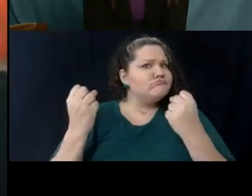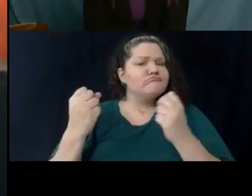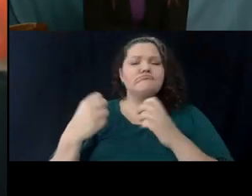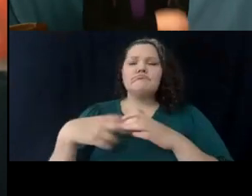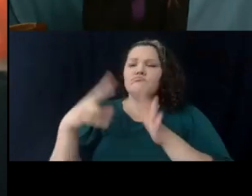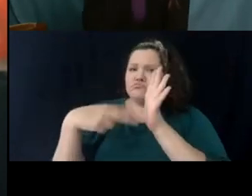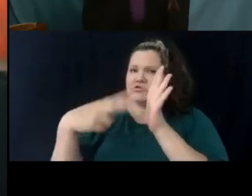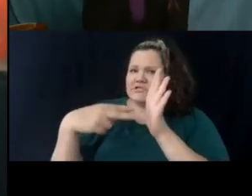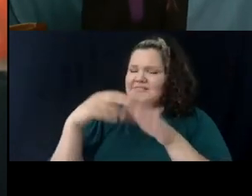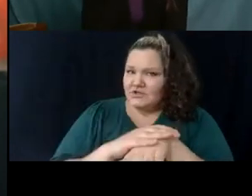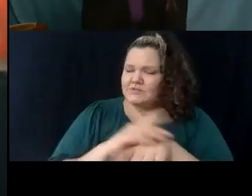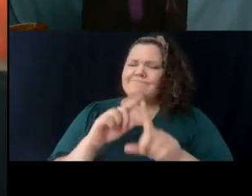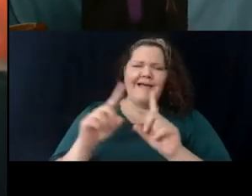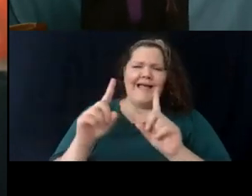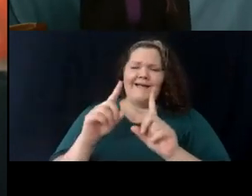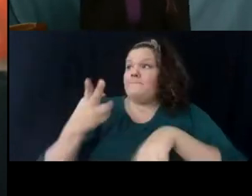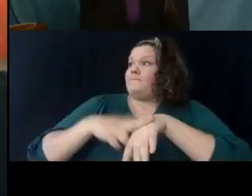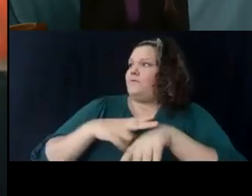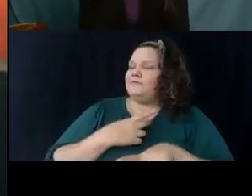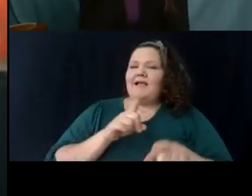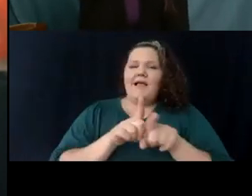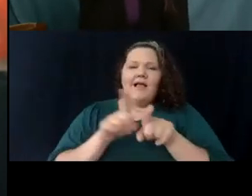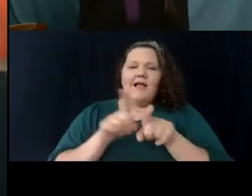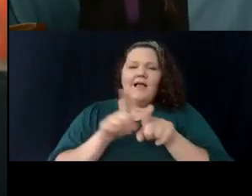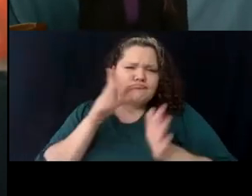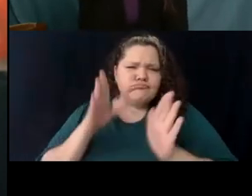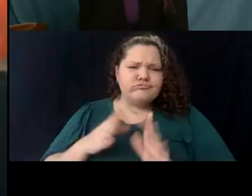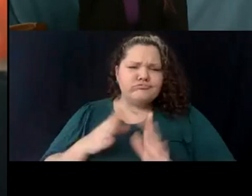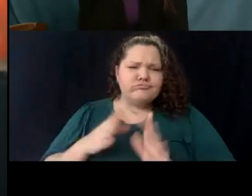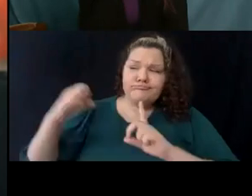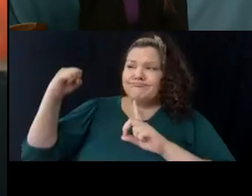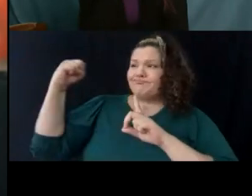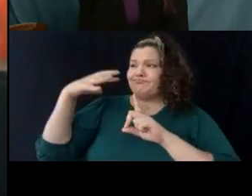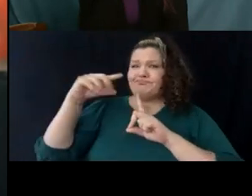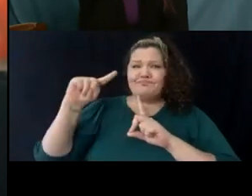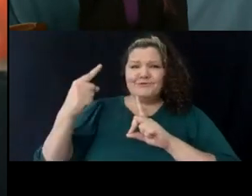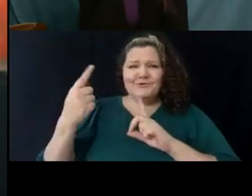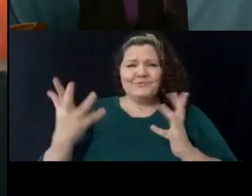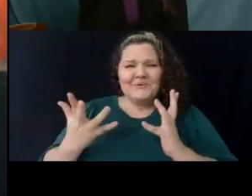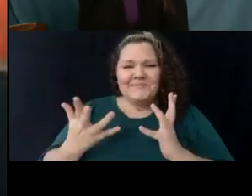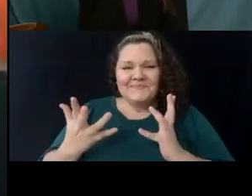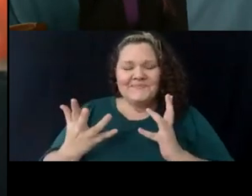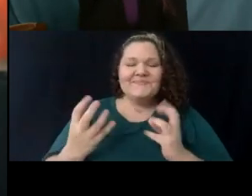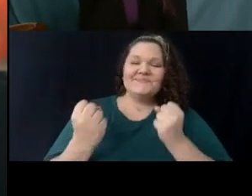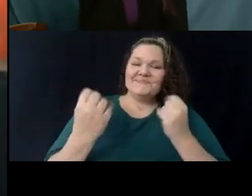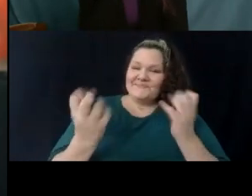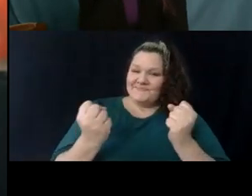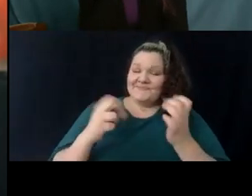So there, I just wanna add a little bit more to that. So I grew up signing, using sign language and reading English.